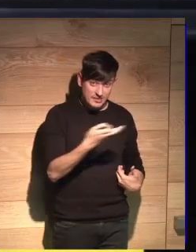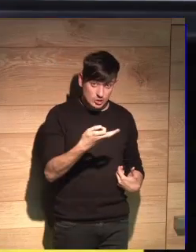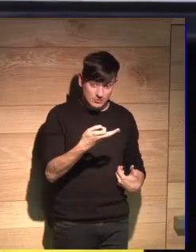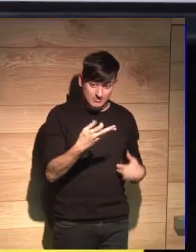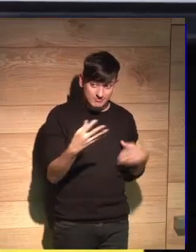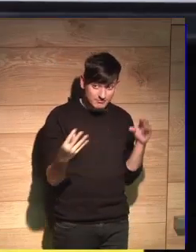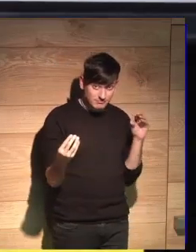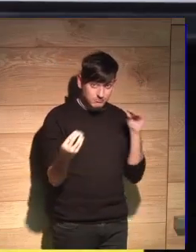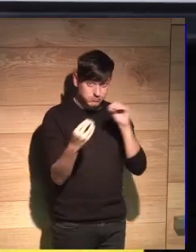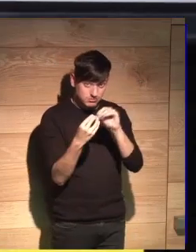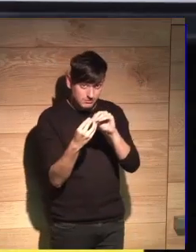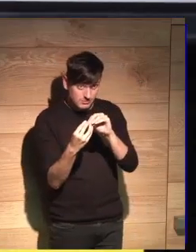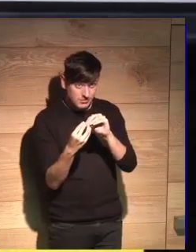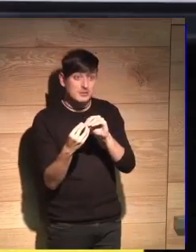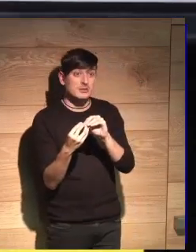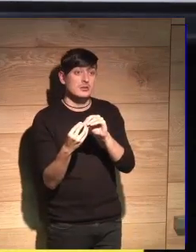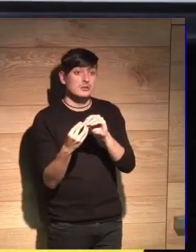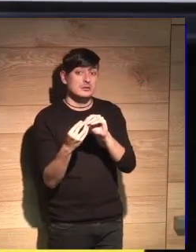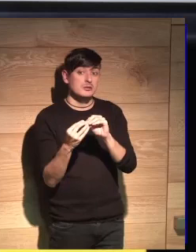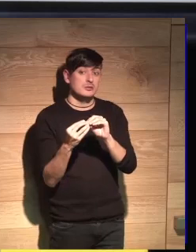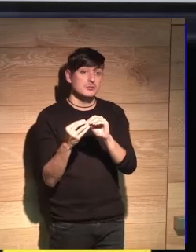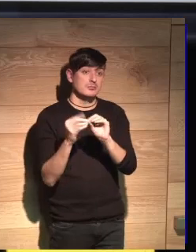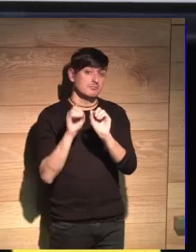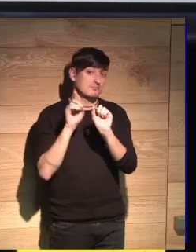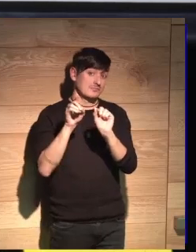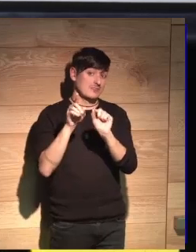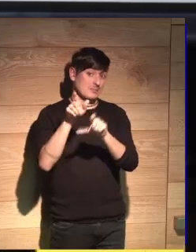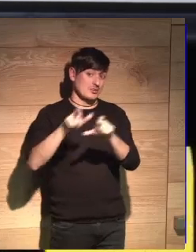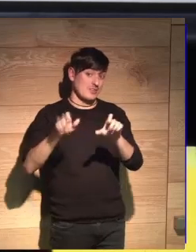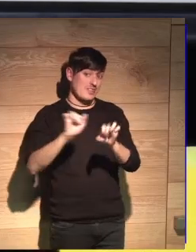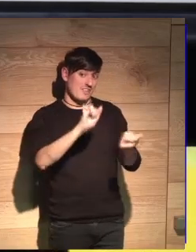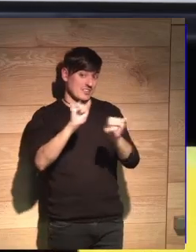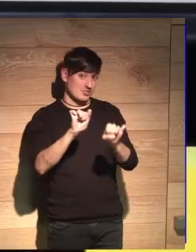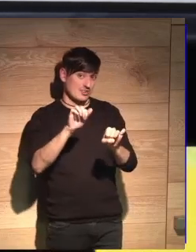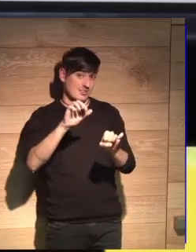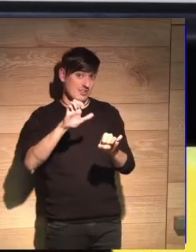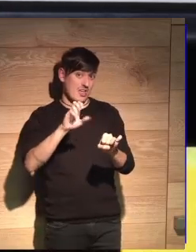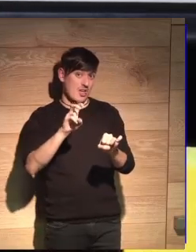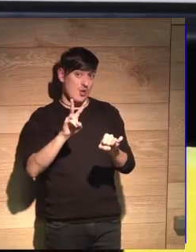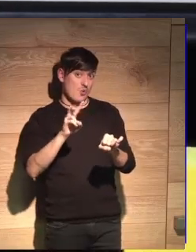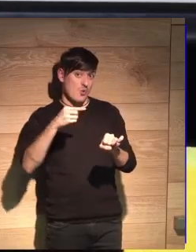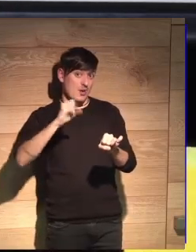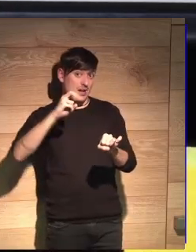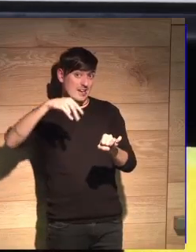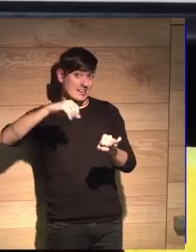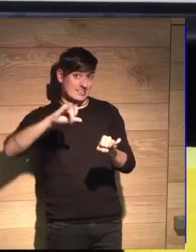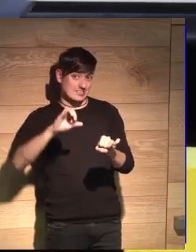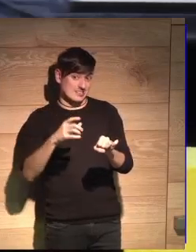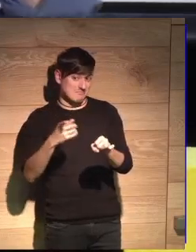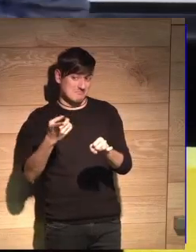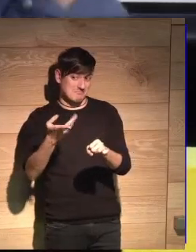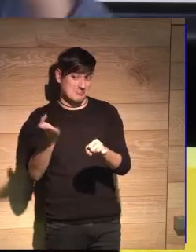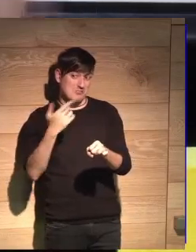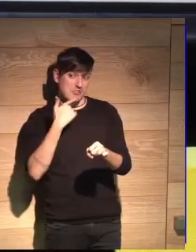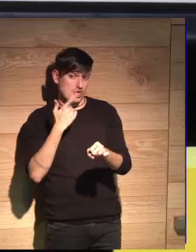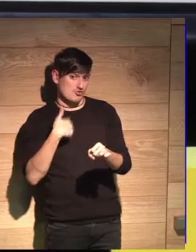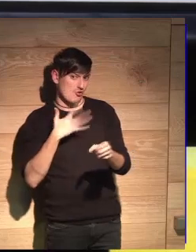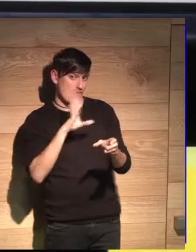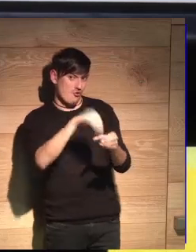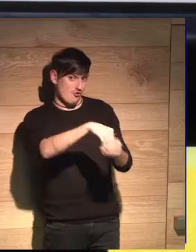of perfect model is quite similar to the ones who are choosing eugenics. No